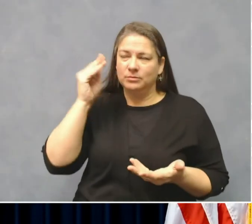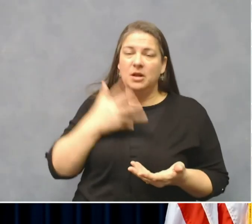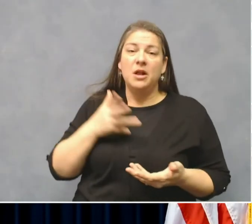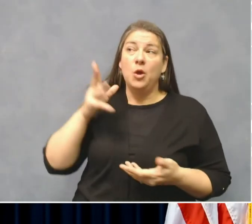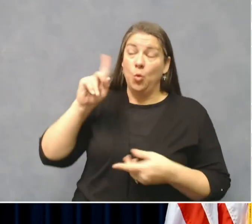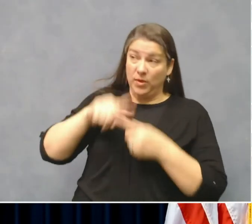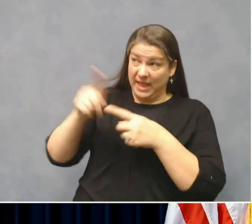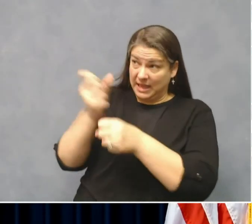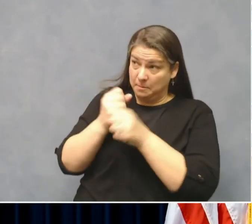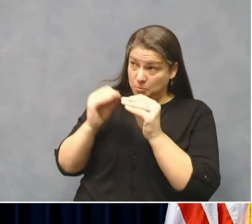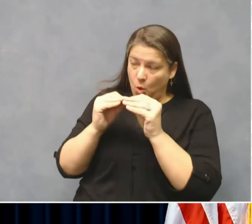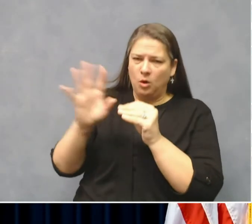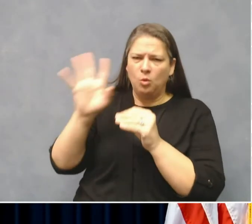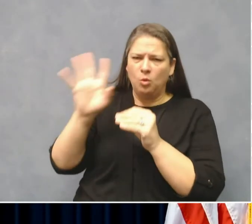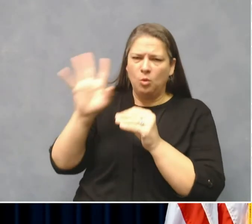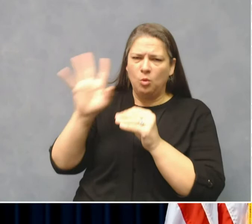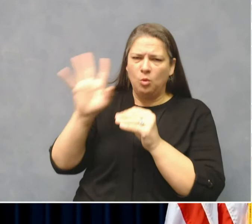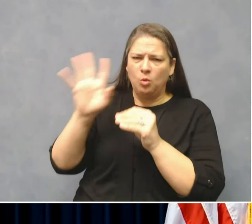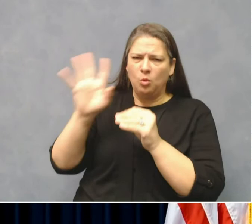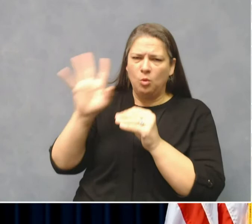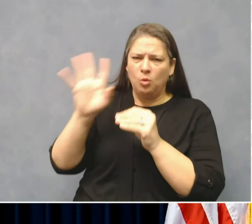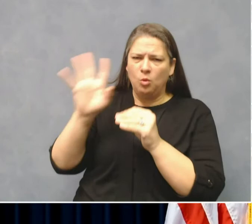out. We have a system that we can